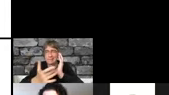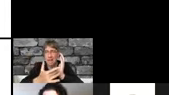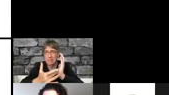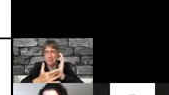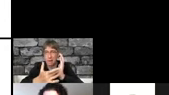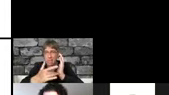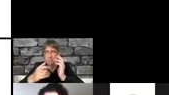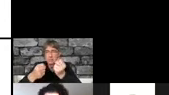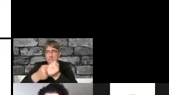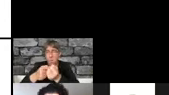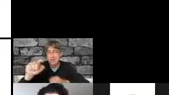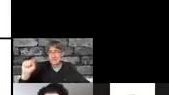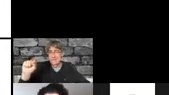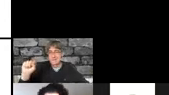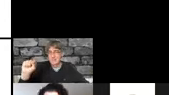listed as host.